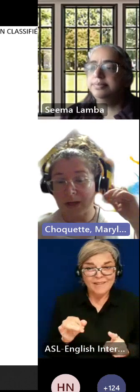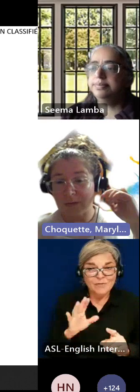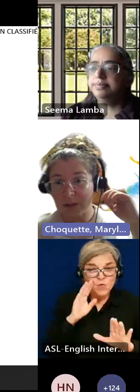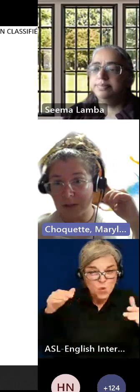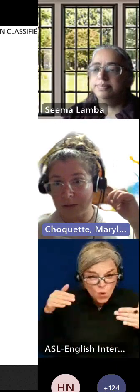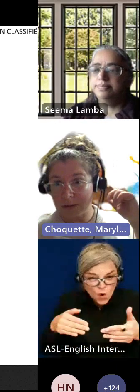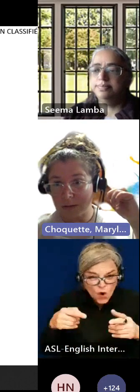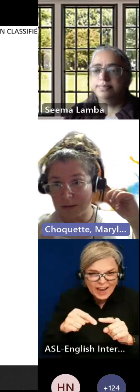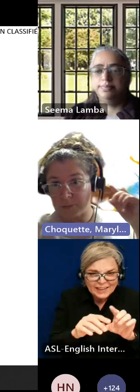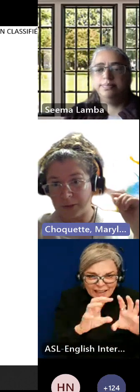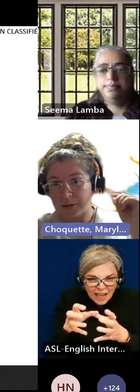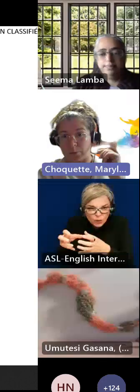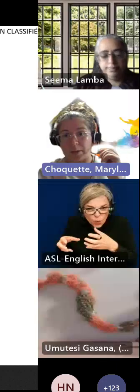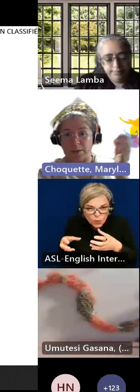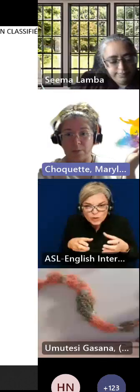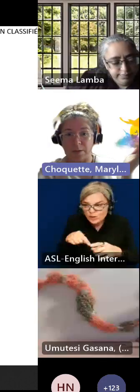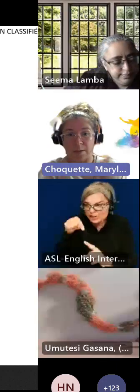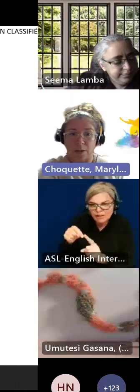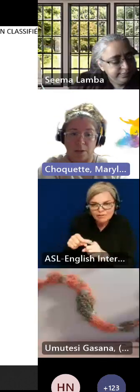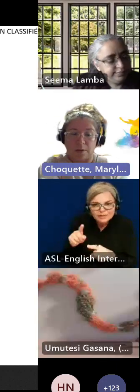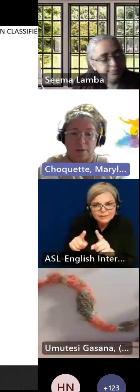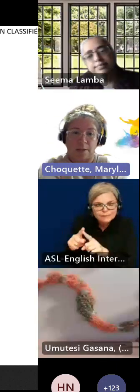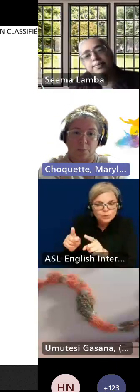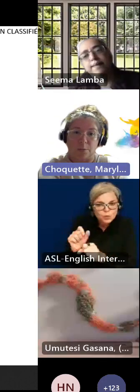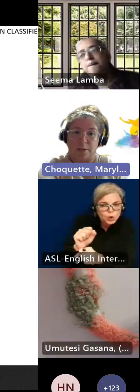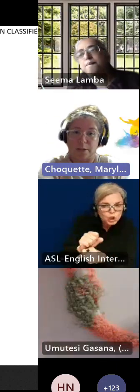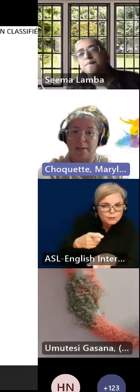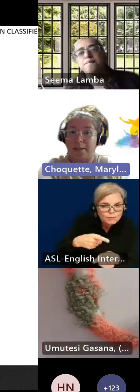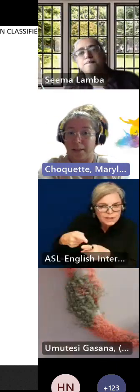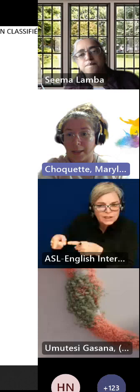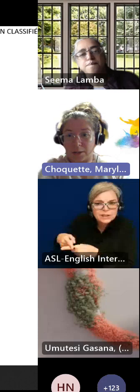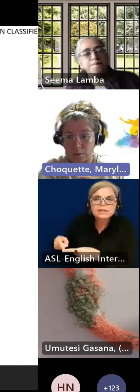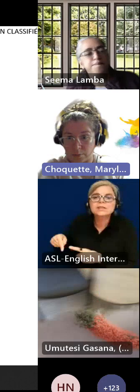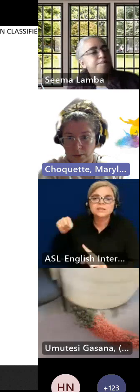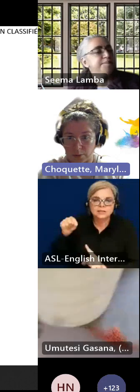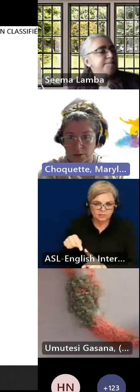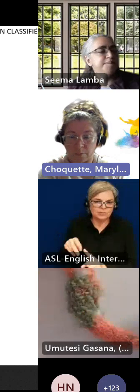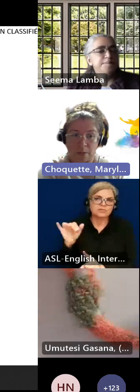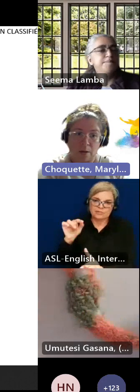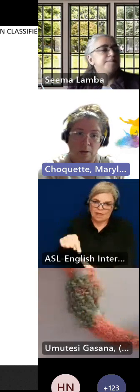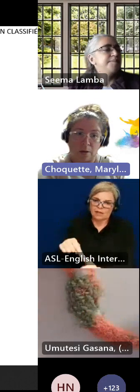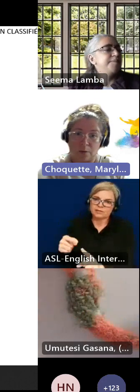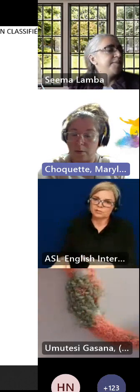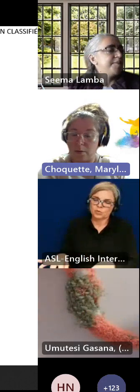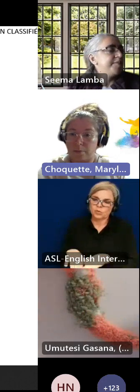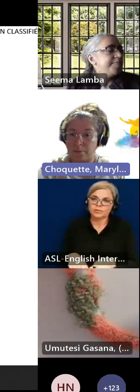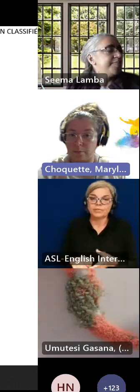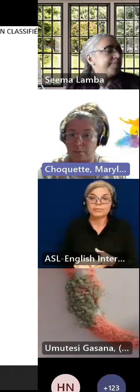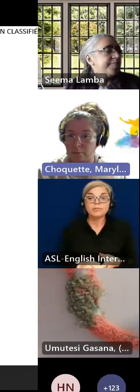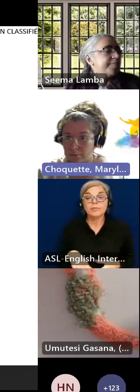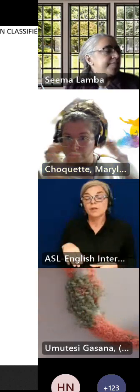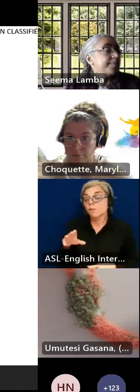if people have questions, there was the presentation on the disproportionality index, so it might be a